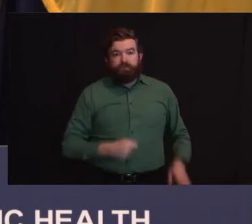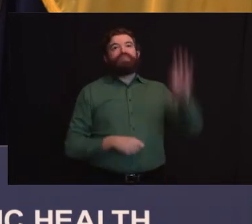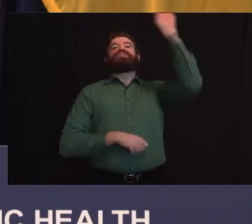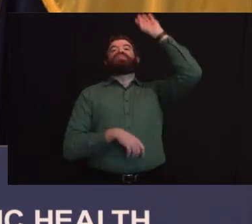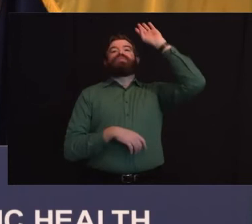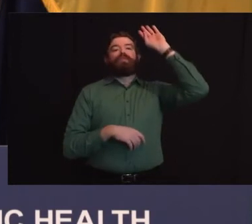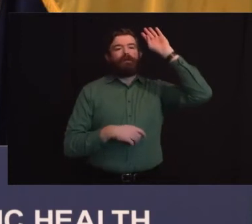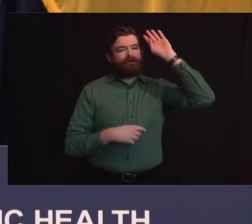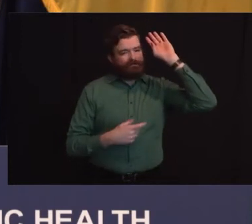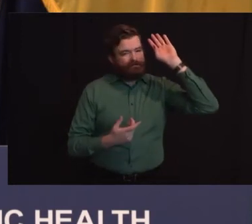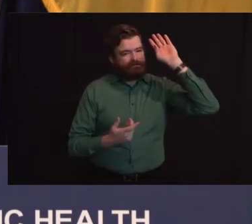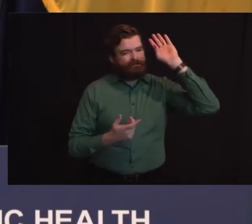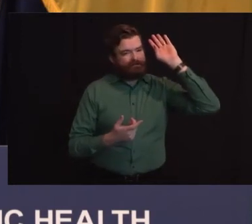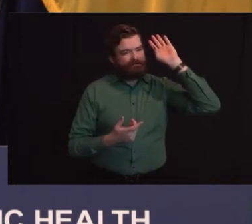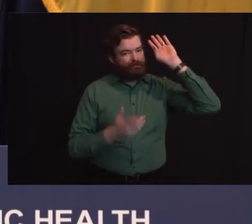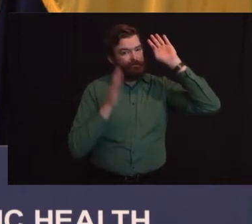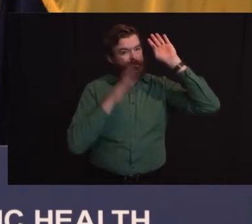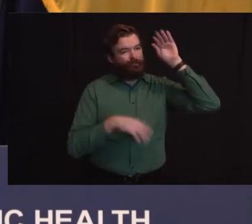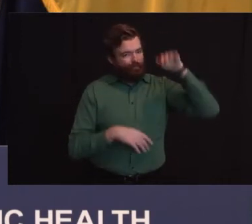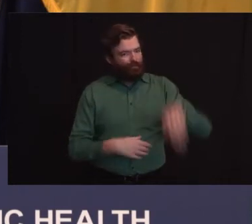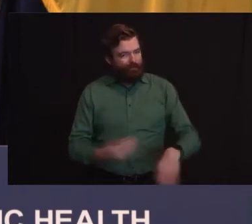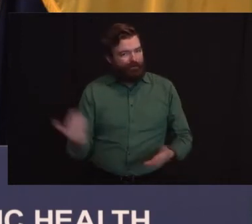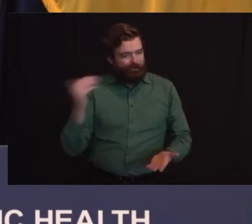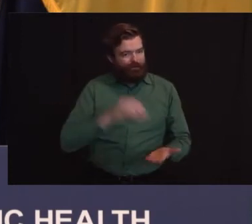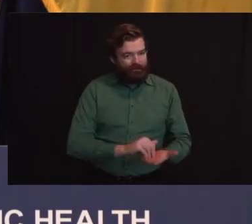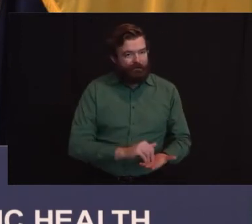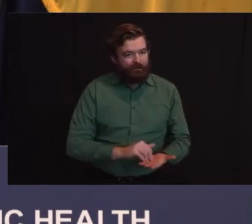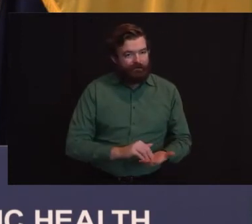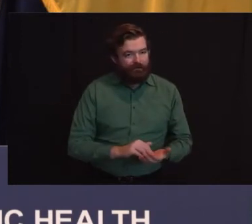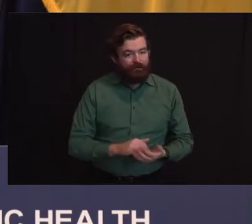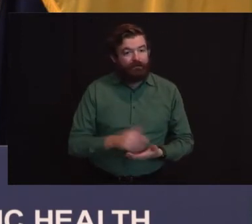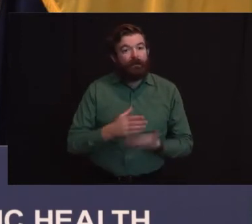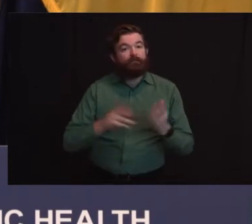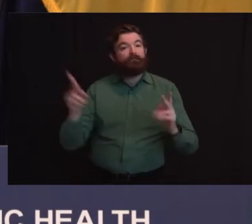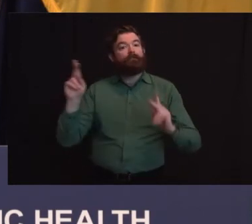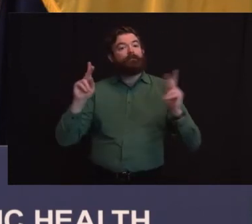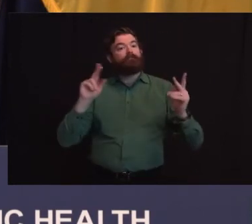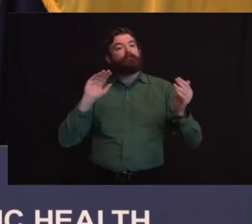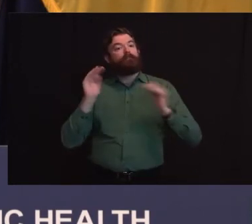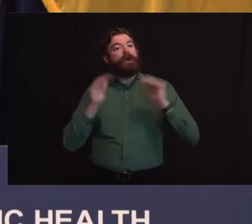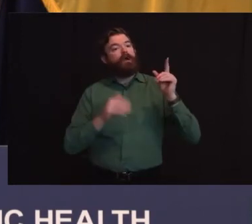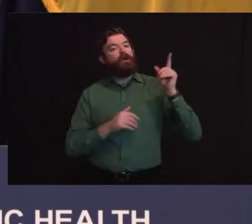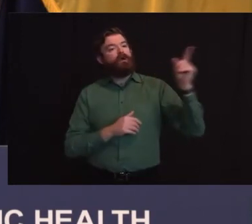it's an interesting, some have likened it to sort of more of a grassroots